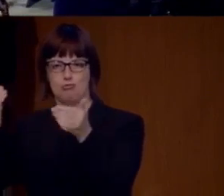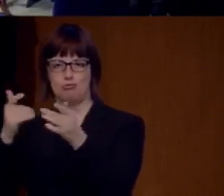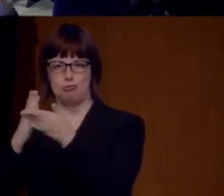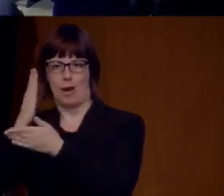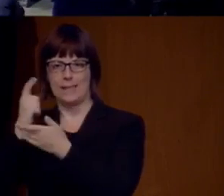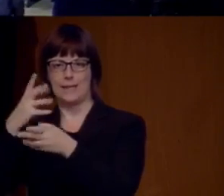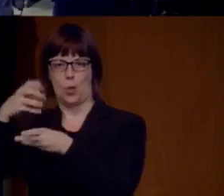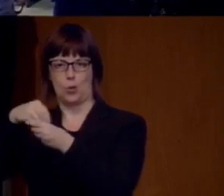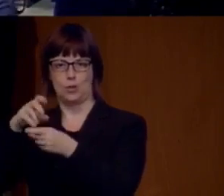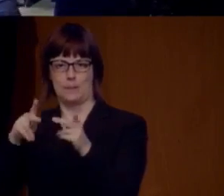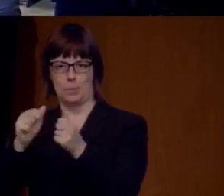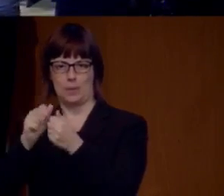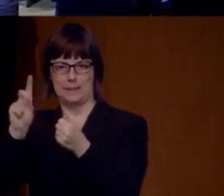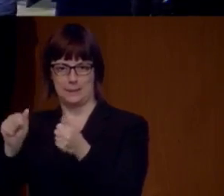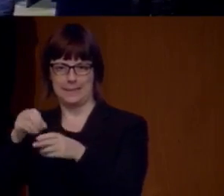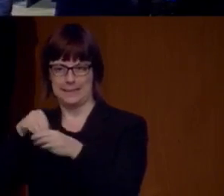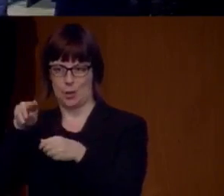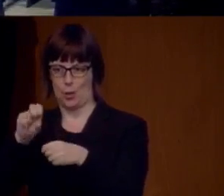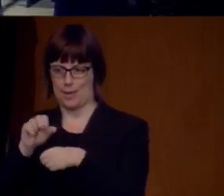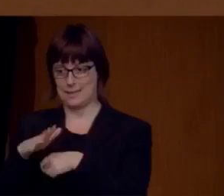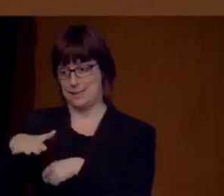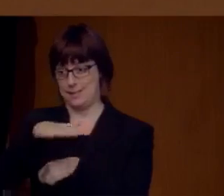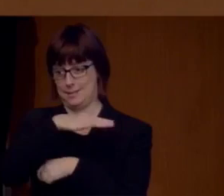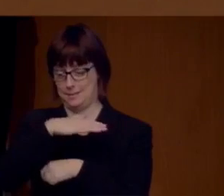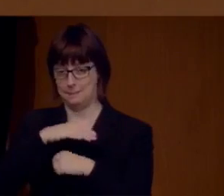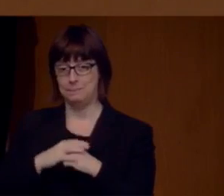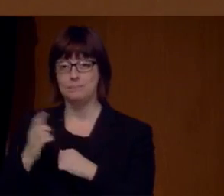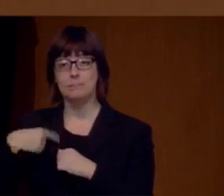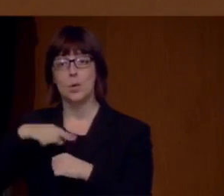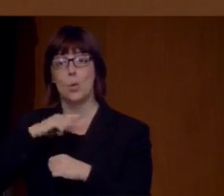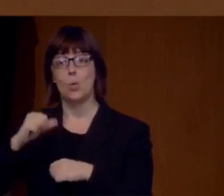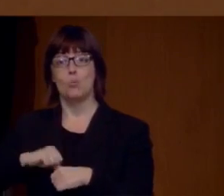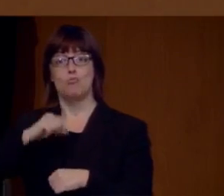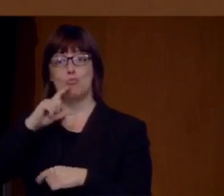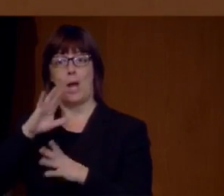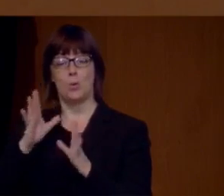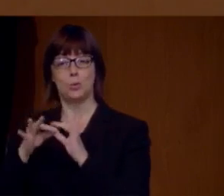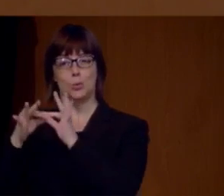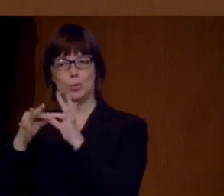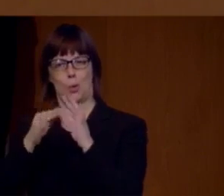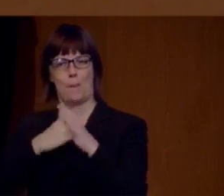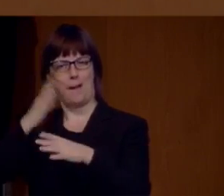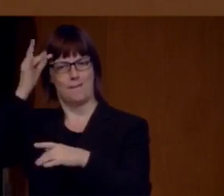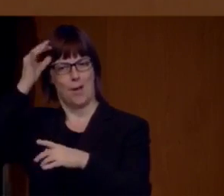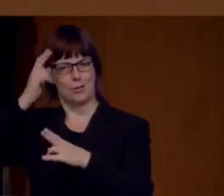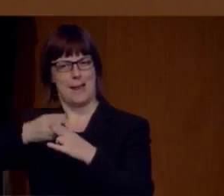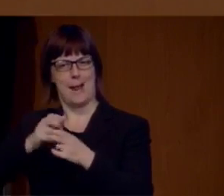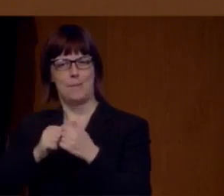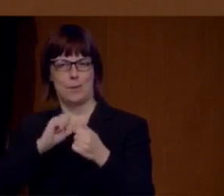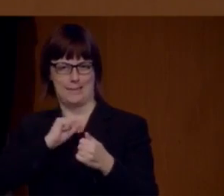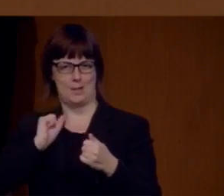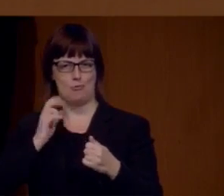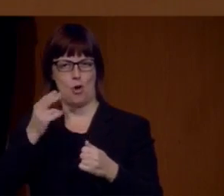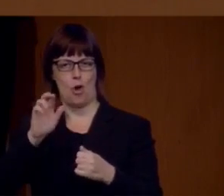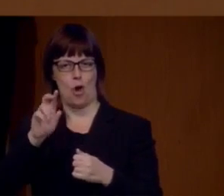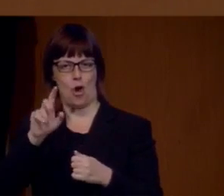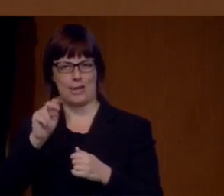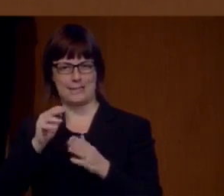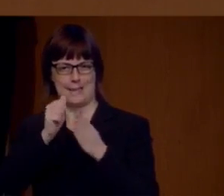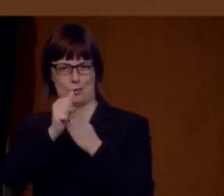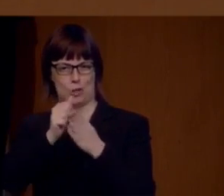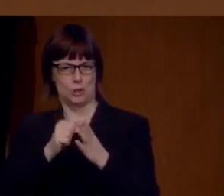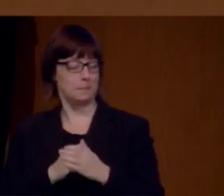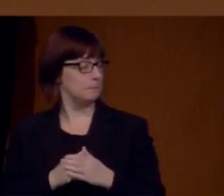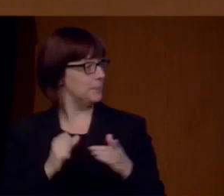with disabilities in the United States. We are proud to associate my dad's name with his leadership.